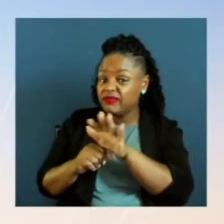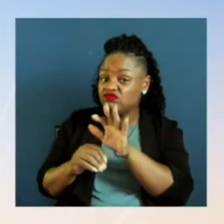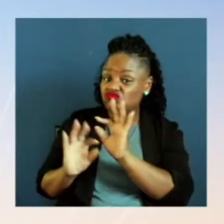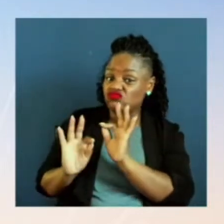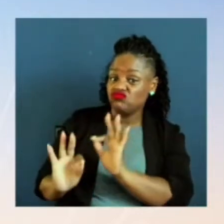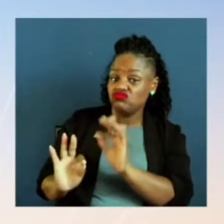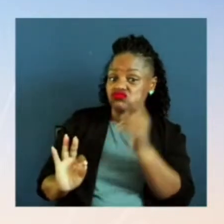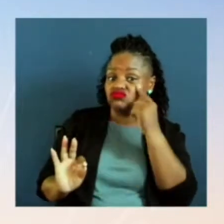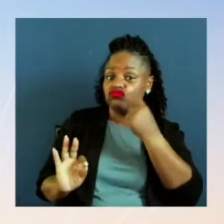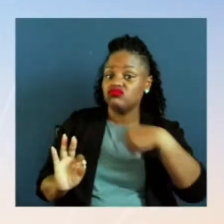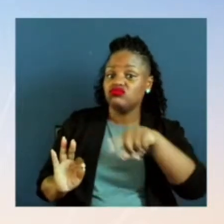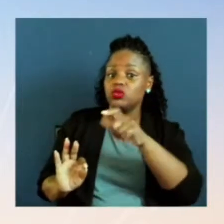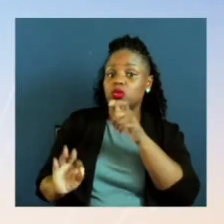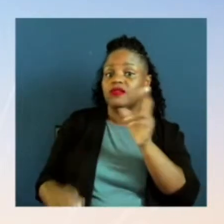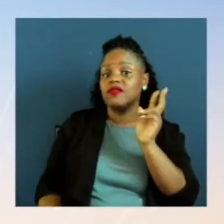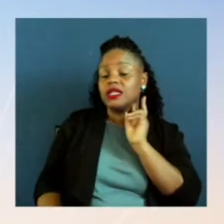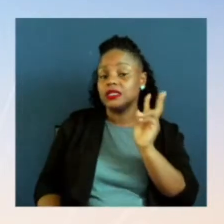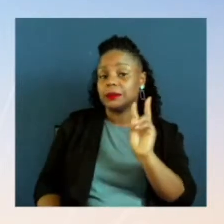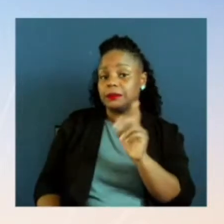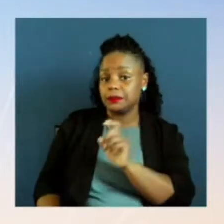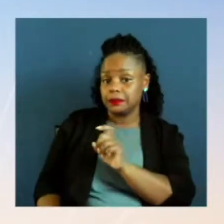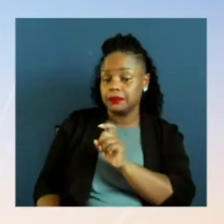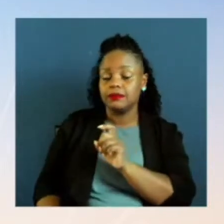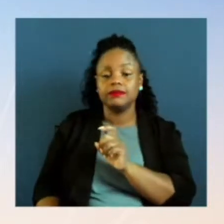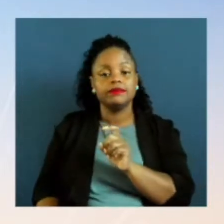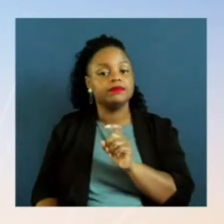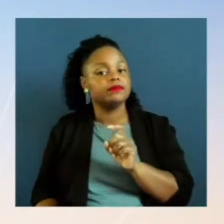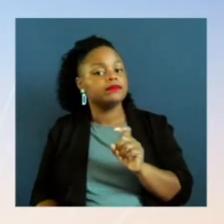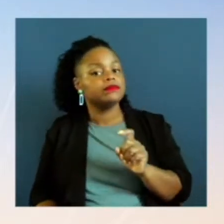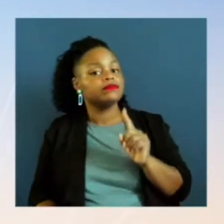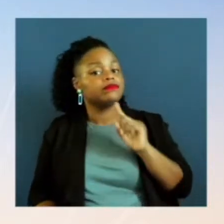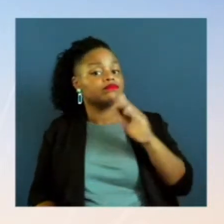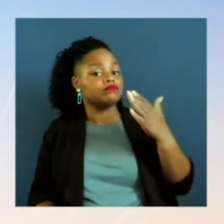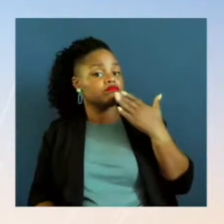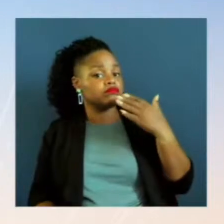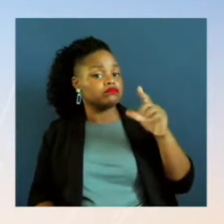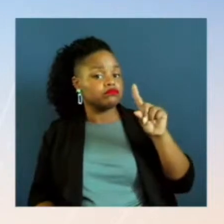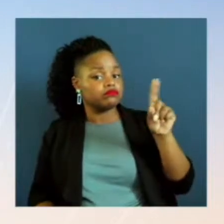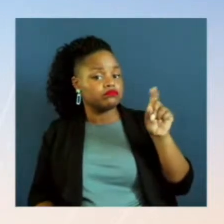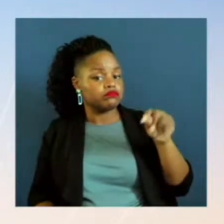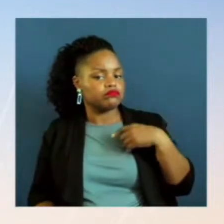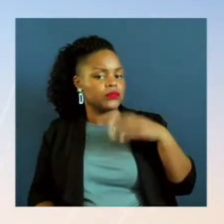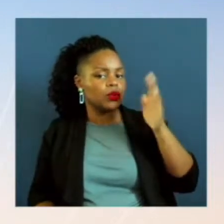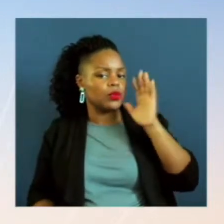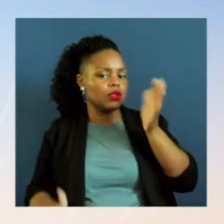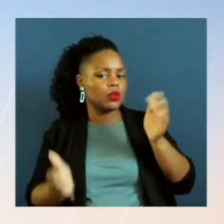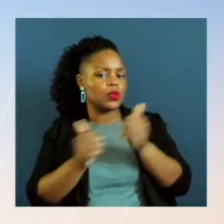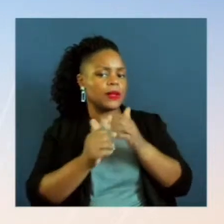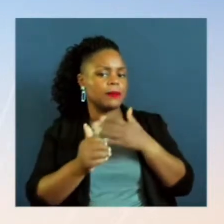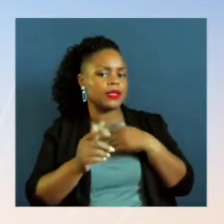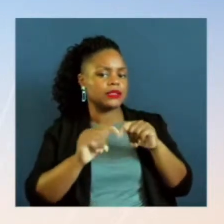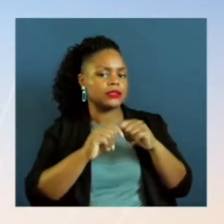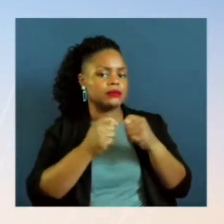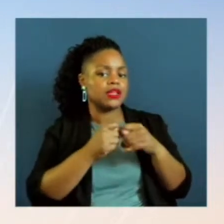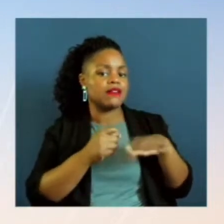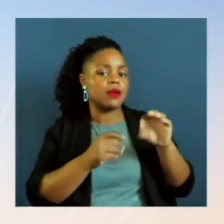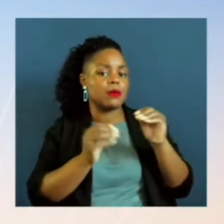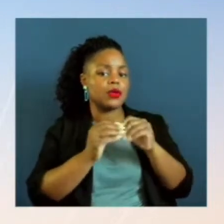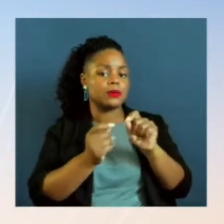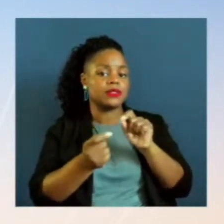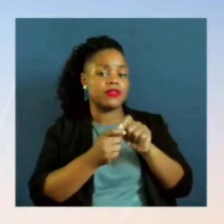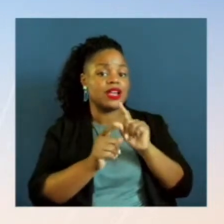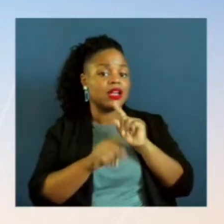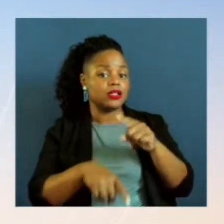It's a great question, Josh. I want to speak to our team and see if we can get you a more specific comment on that. Go ahead. On the Texas law, what avenues